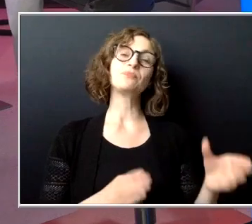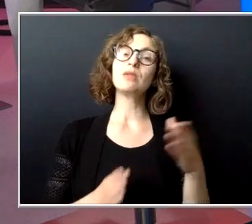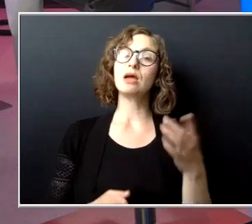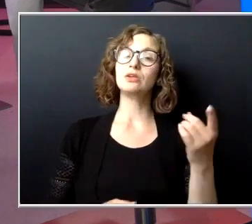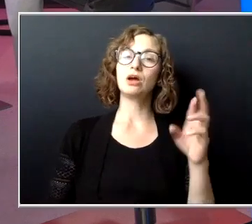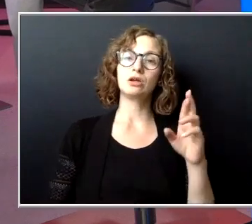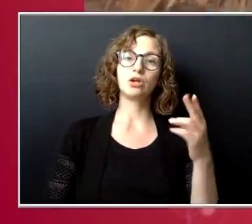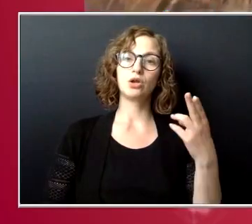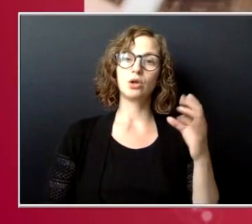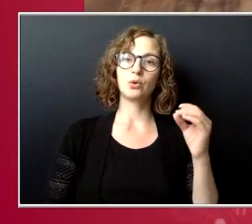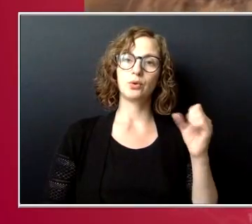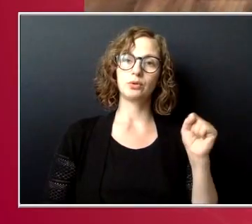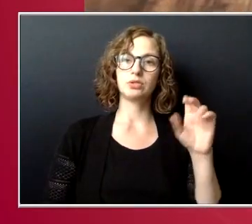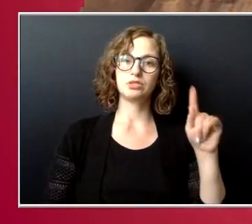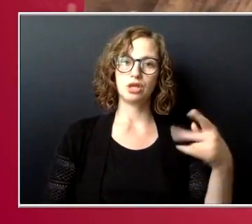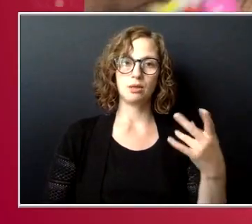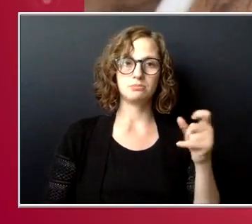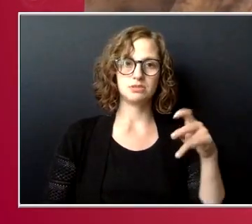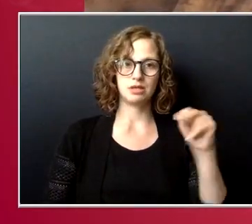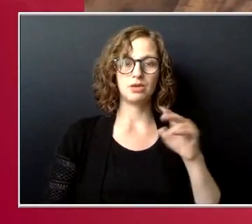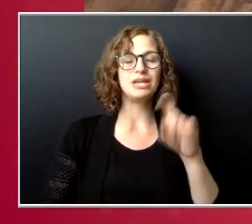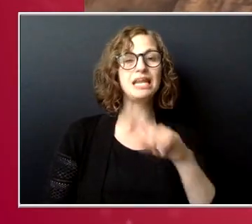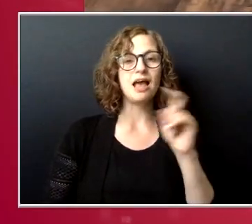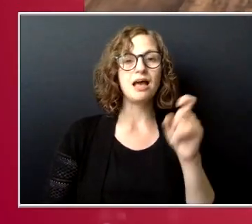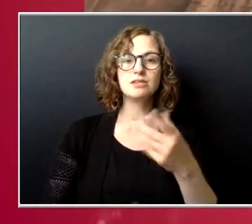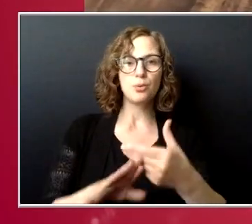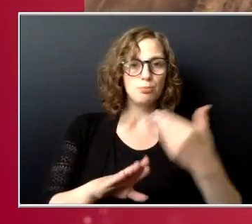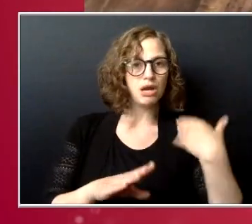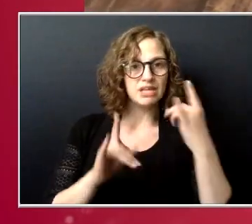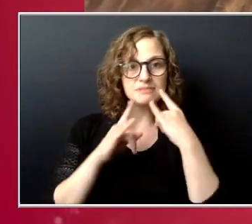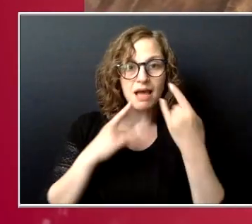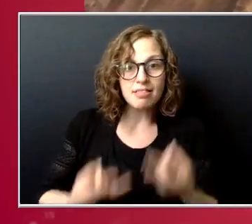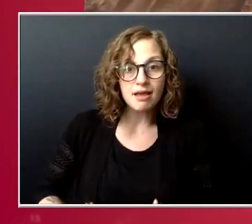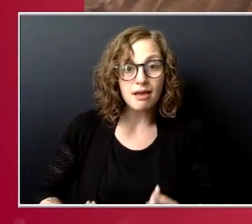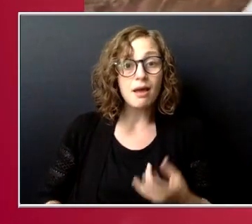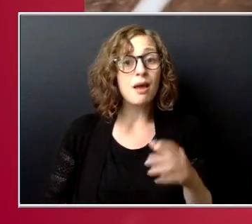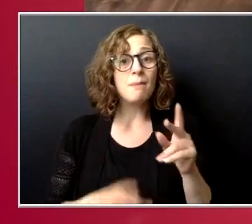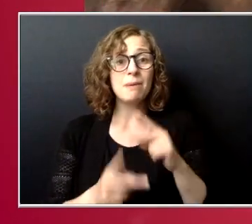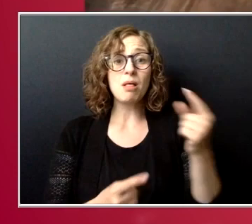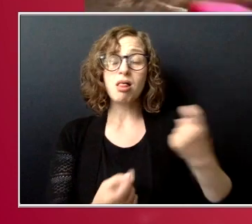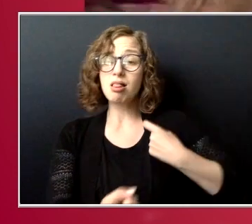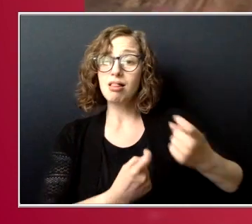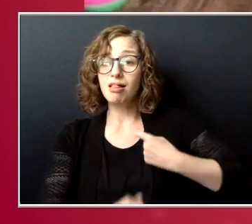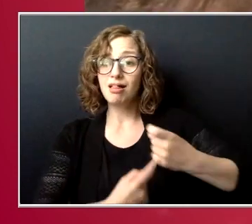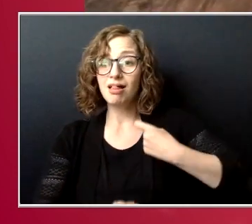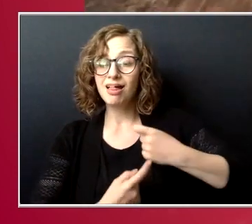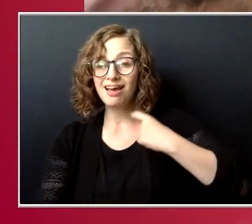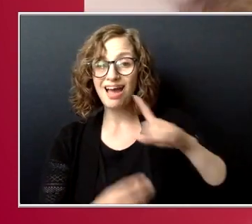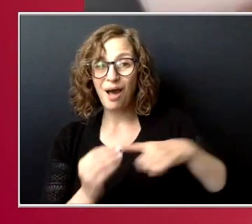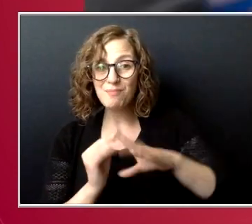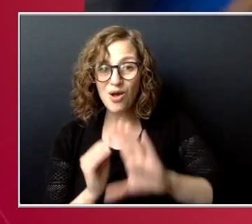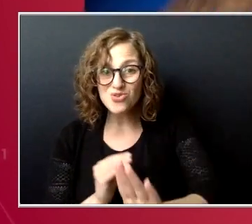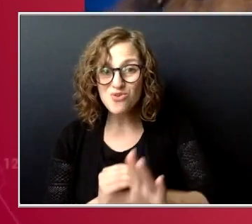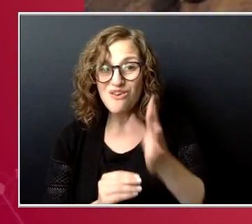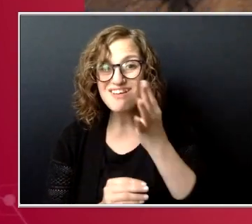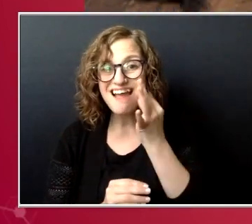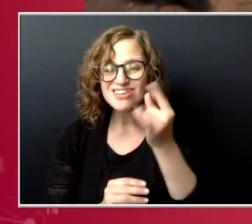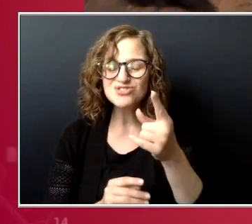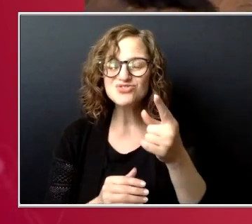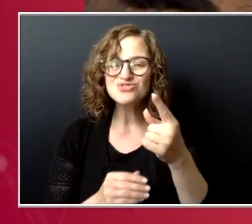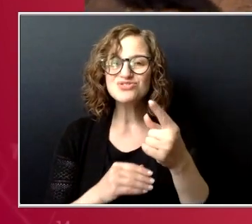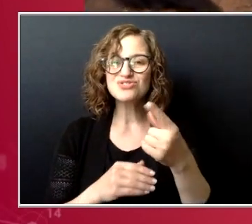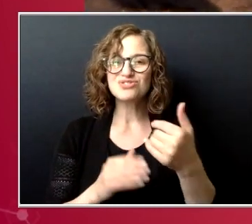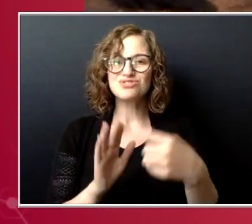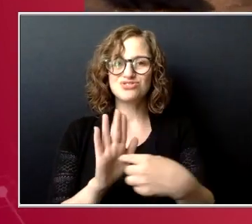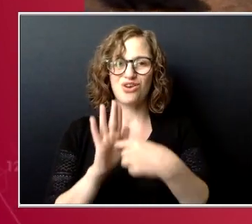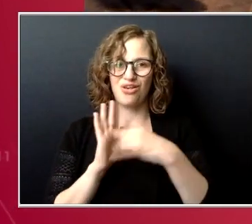of your previous Behind the Masks, because we're getting questions, follow-up questions about your cats. You shared this video with us. At one point, you had a lot of cats living at